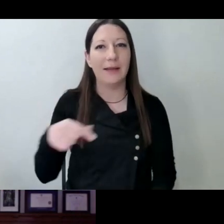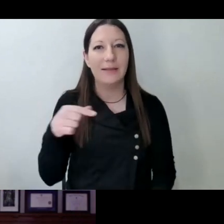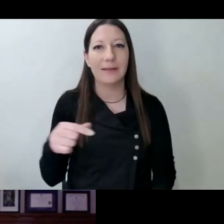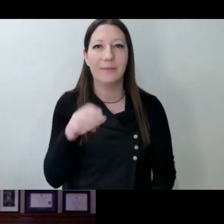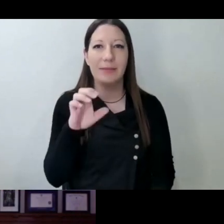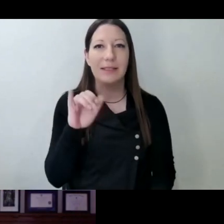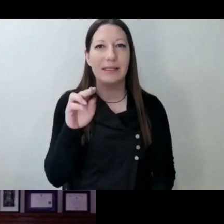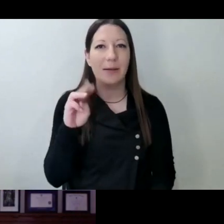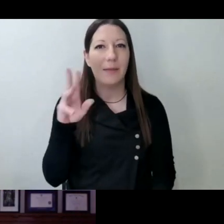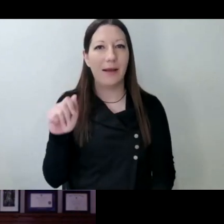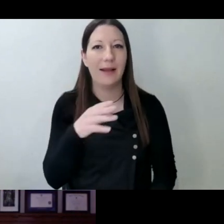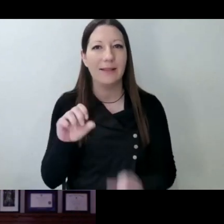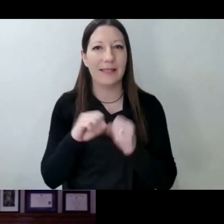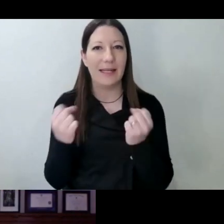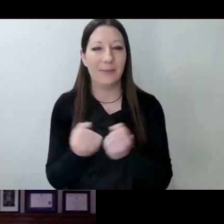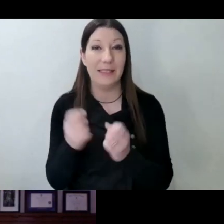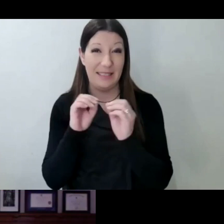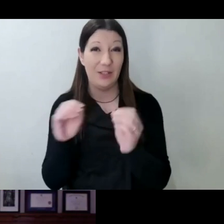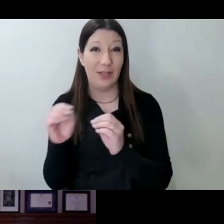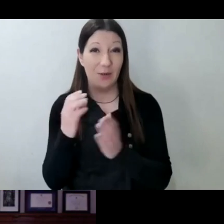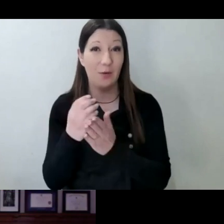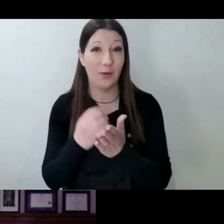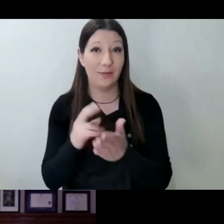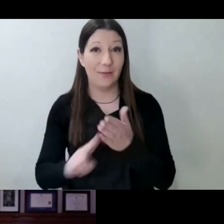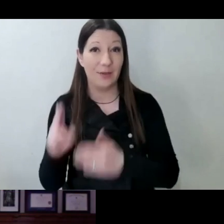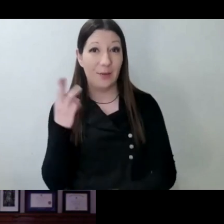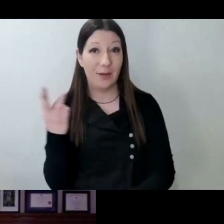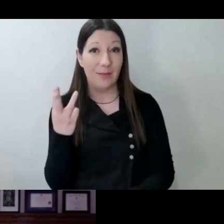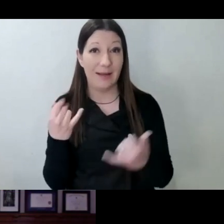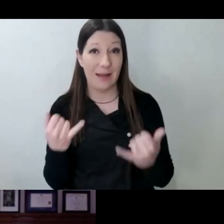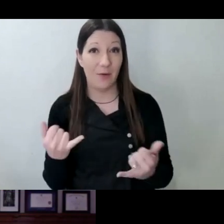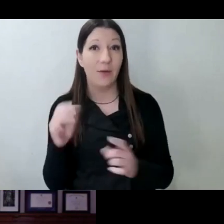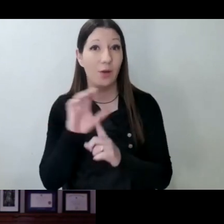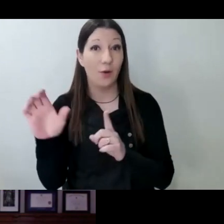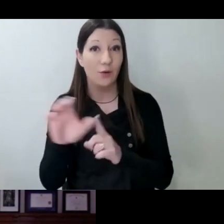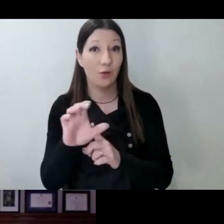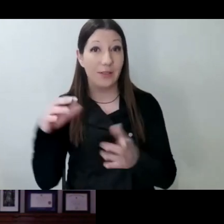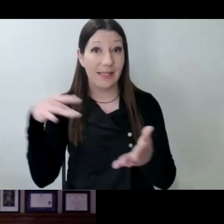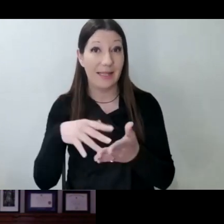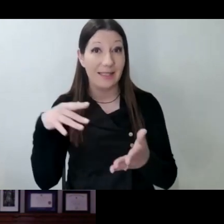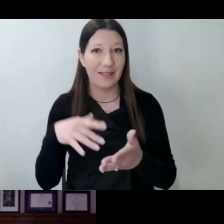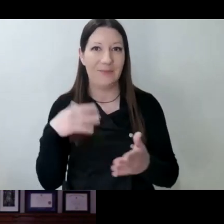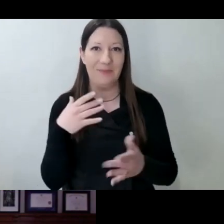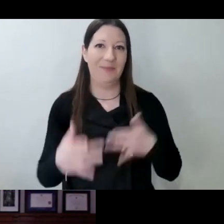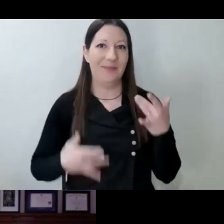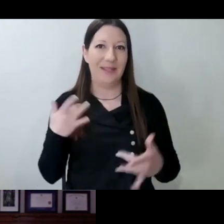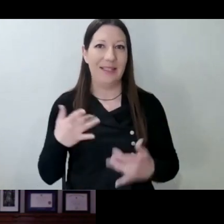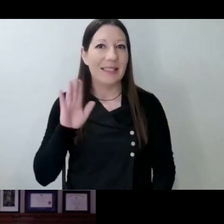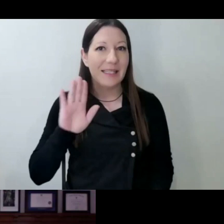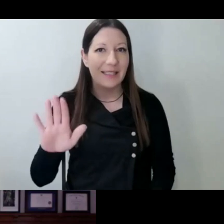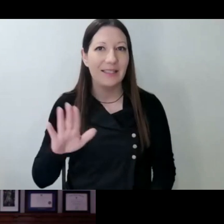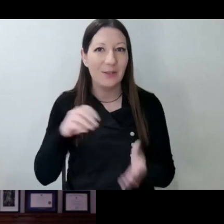studies course at the University of Winnipeg, and we are thrilled that his students are joining us today. So with that, I am going to pass